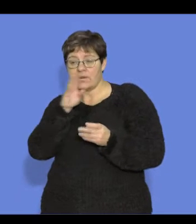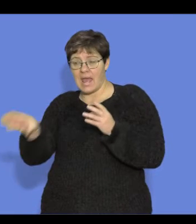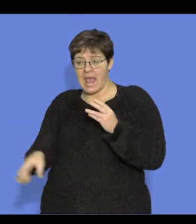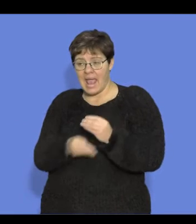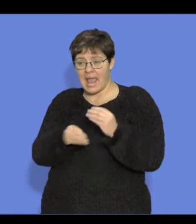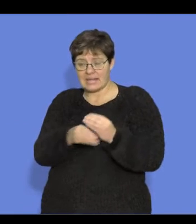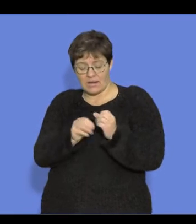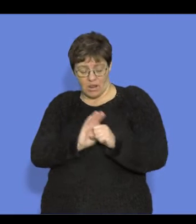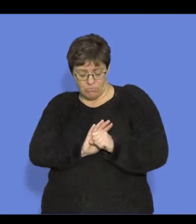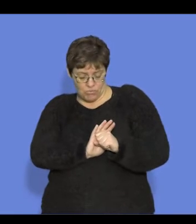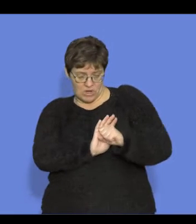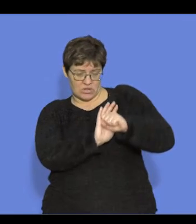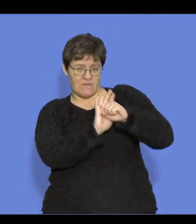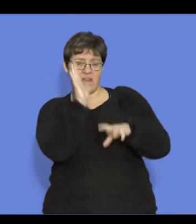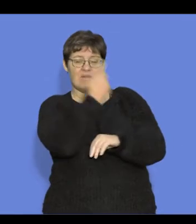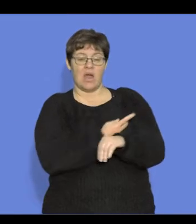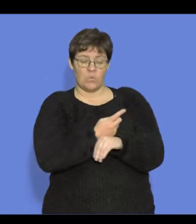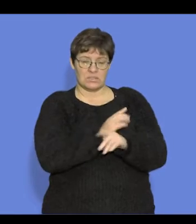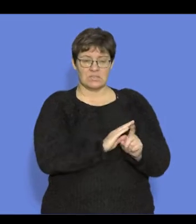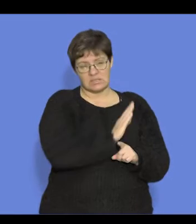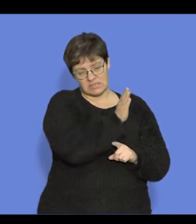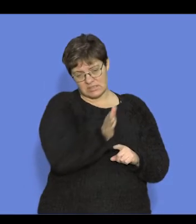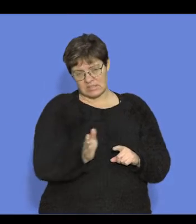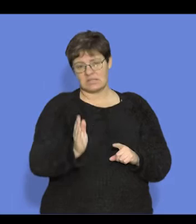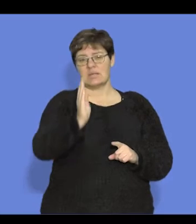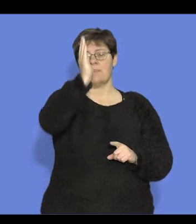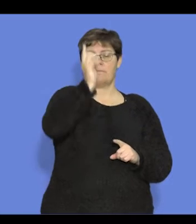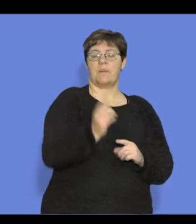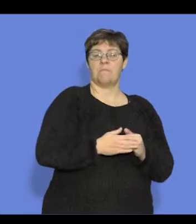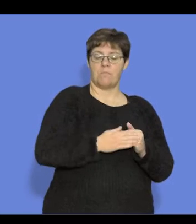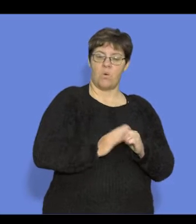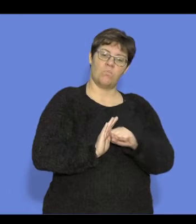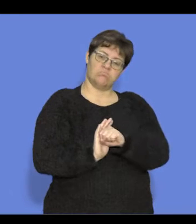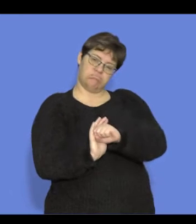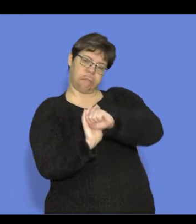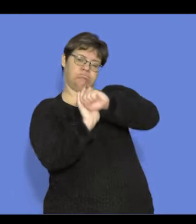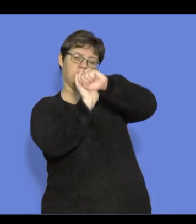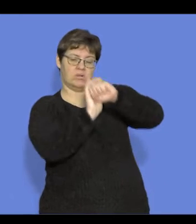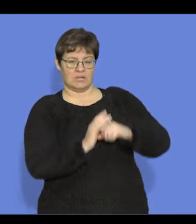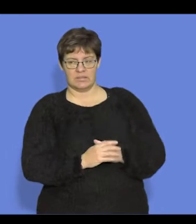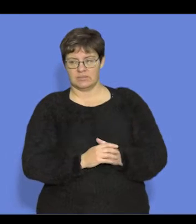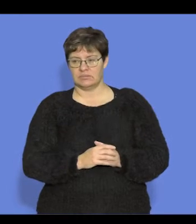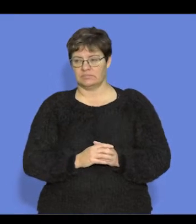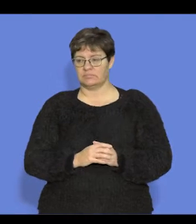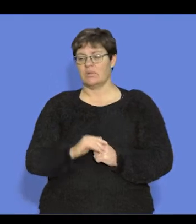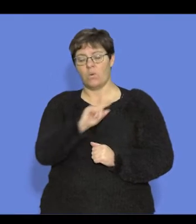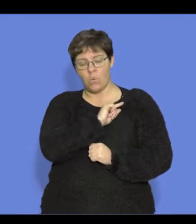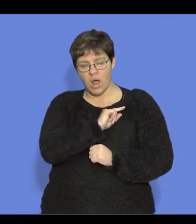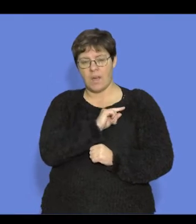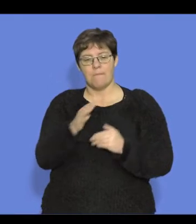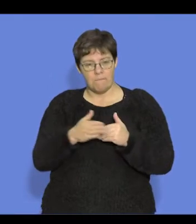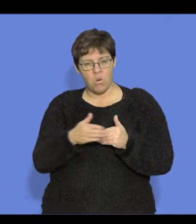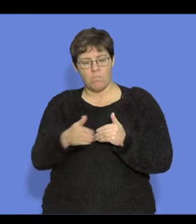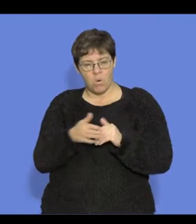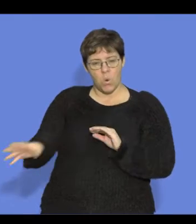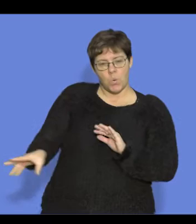after 5 hours, you can see that the water level has been pushed up as water is being sucked